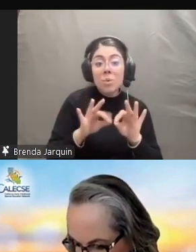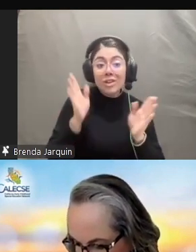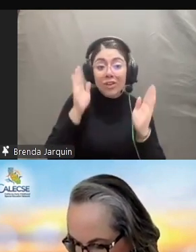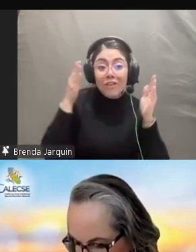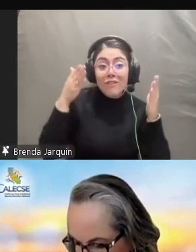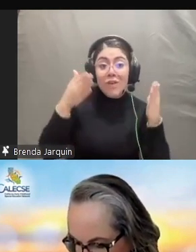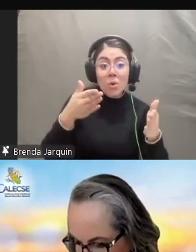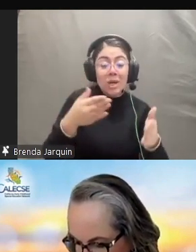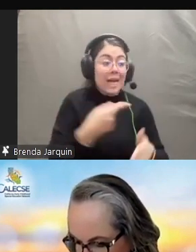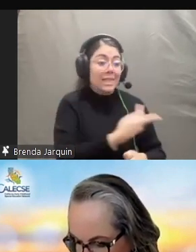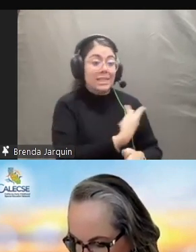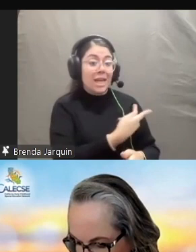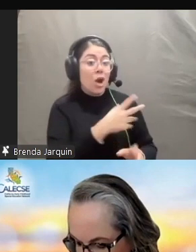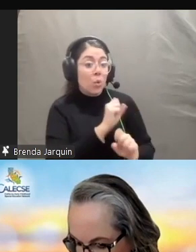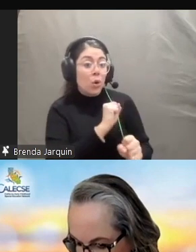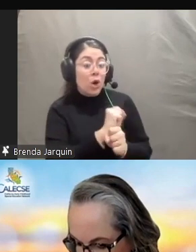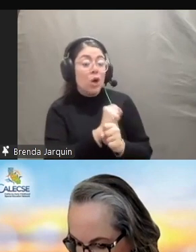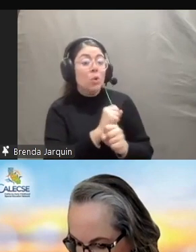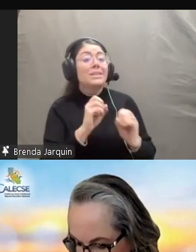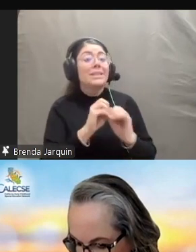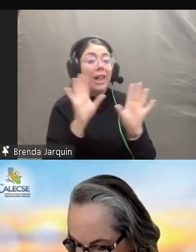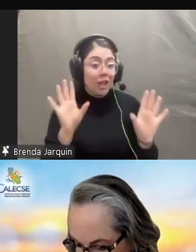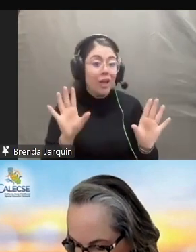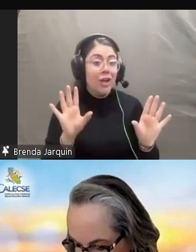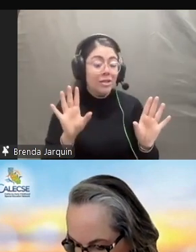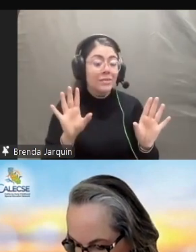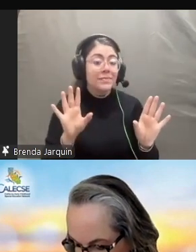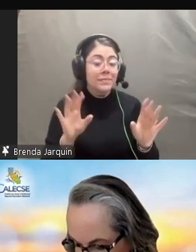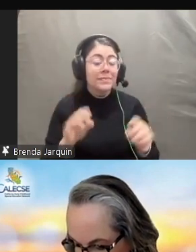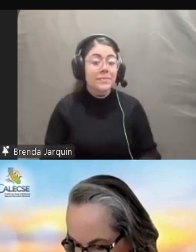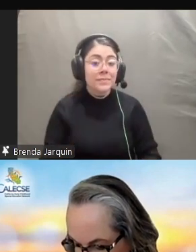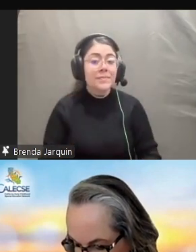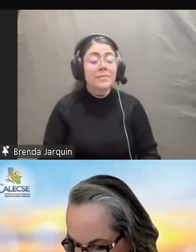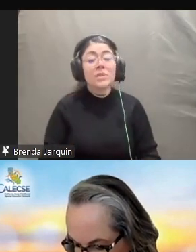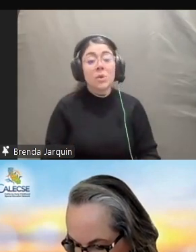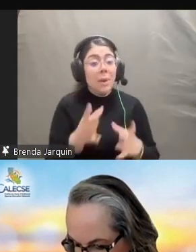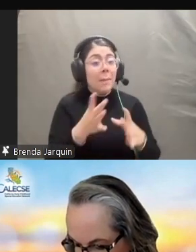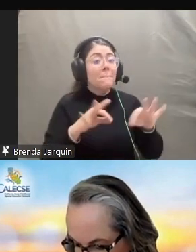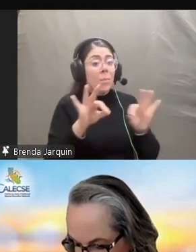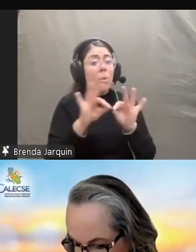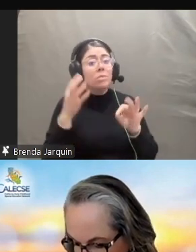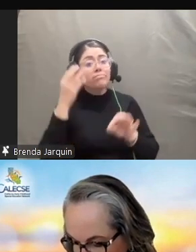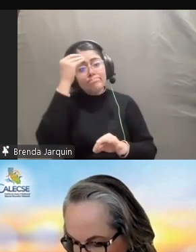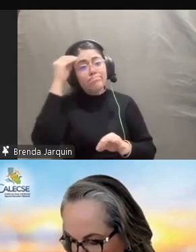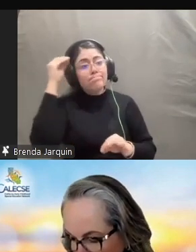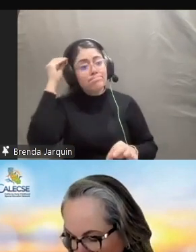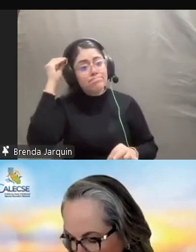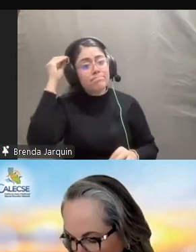that interagency agreement. So think about things like that as you're going forward.